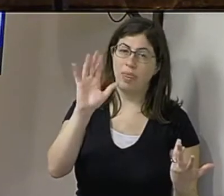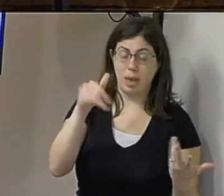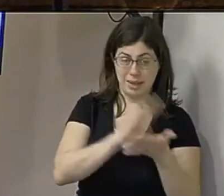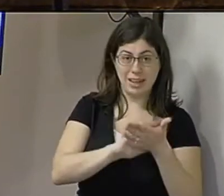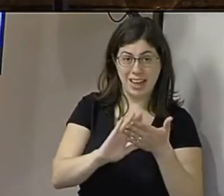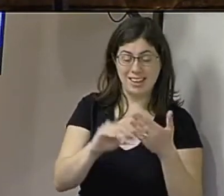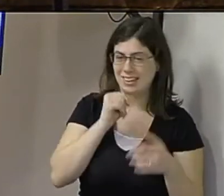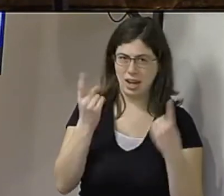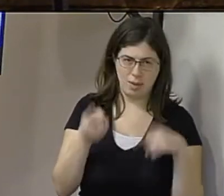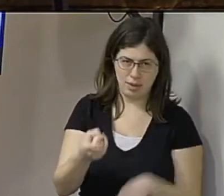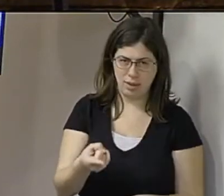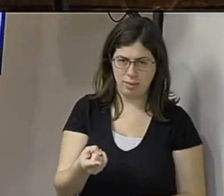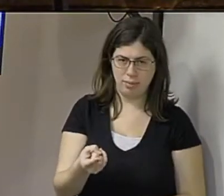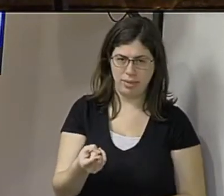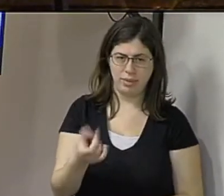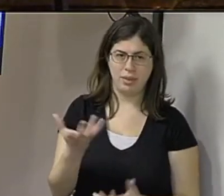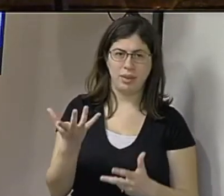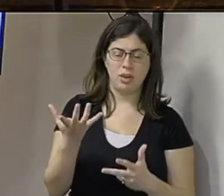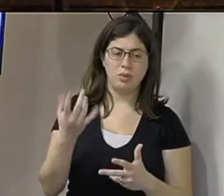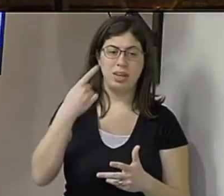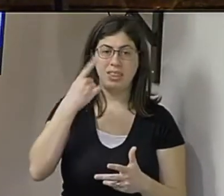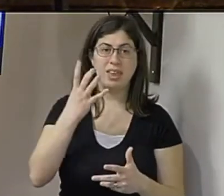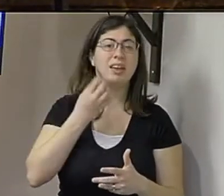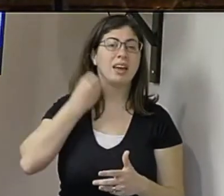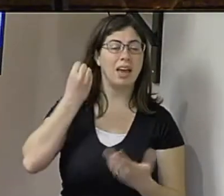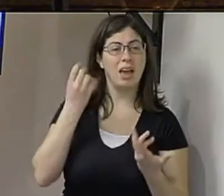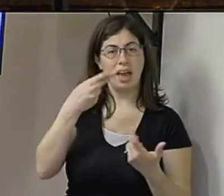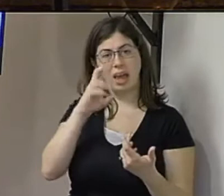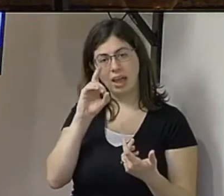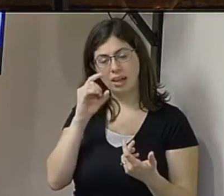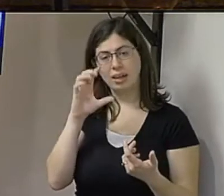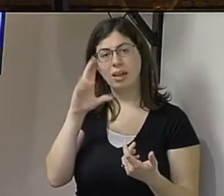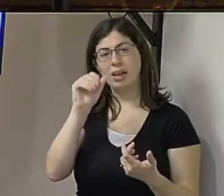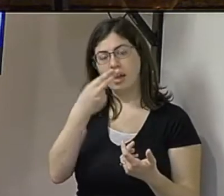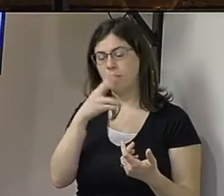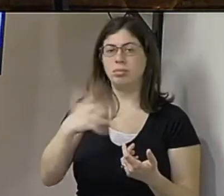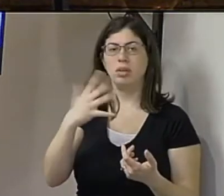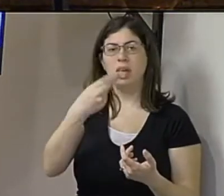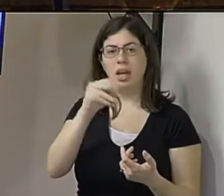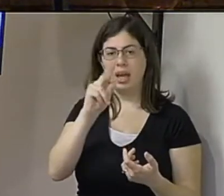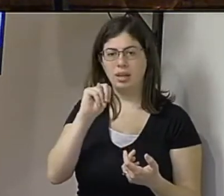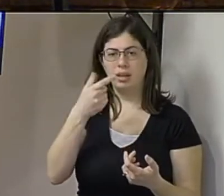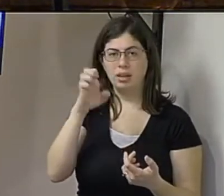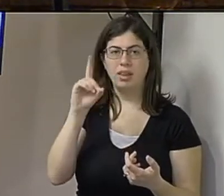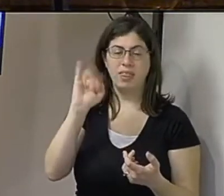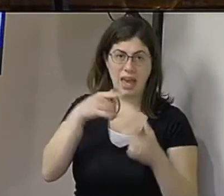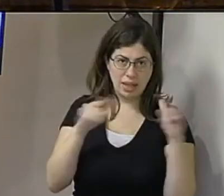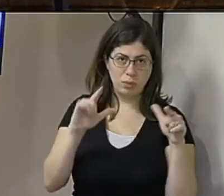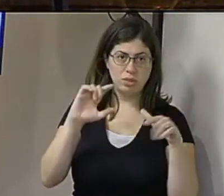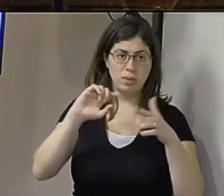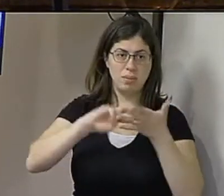nice. This is not what this is. Historically, when they talk about hanged, the literal language talks about